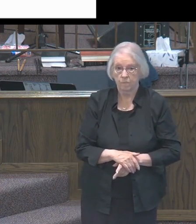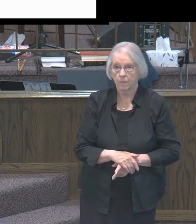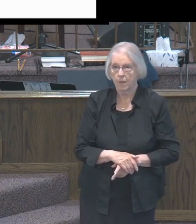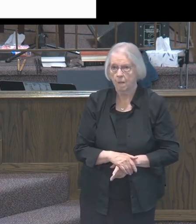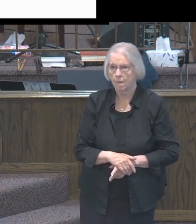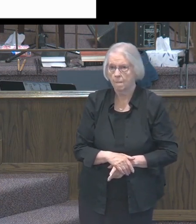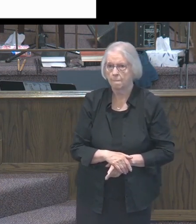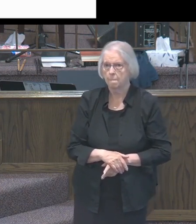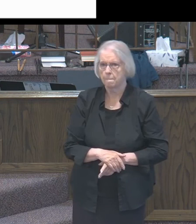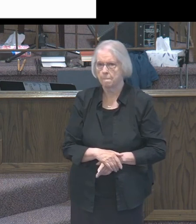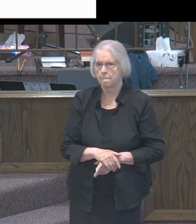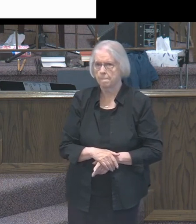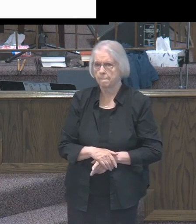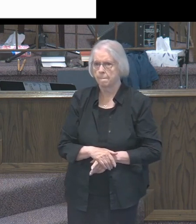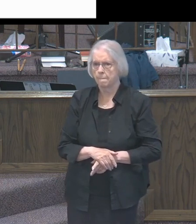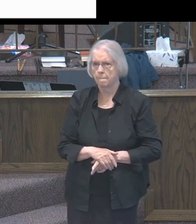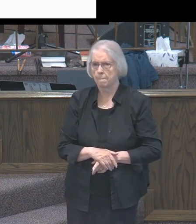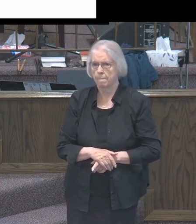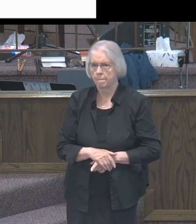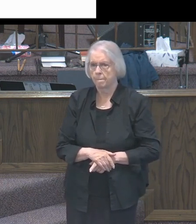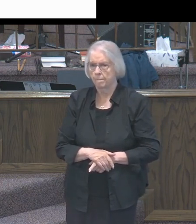"Change my heart, oh God.